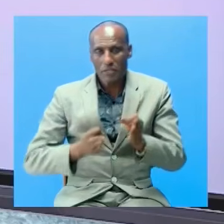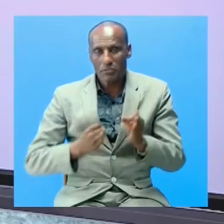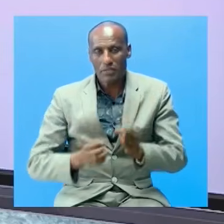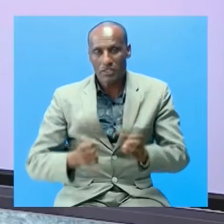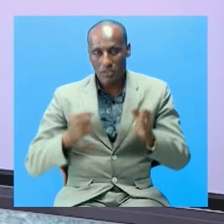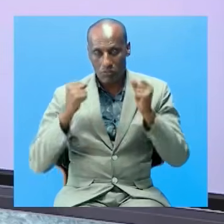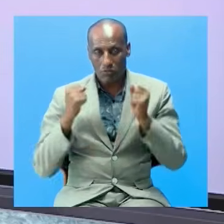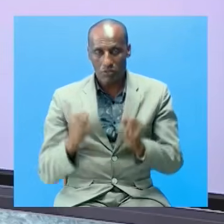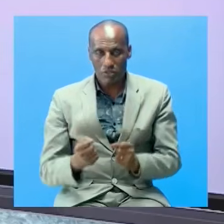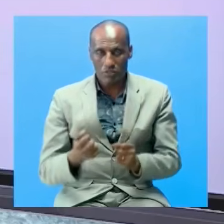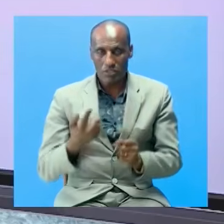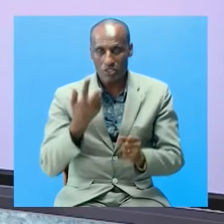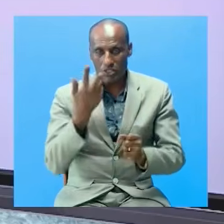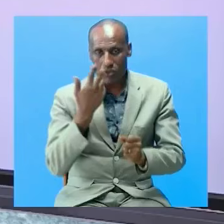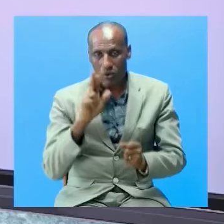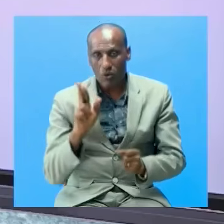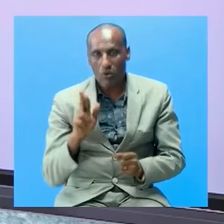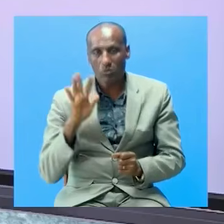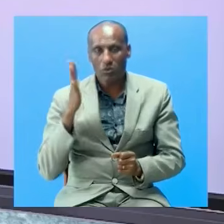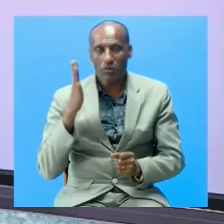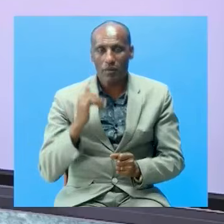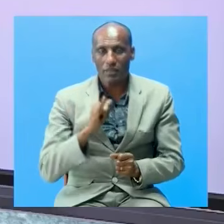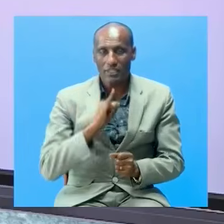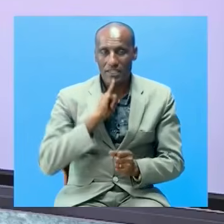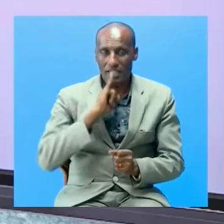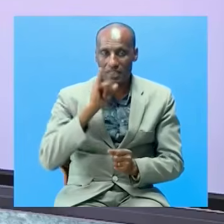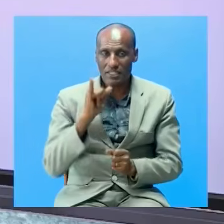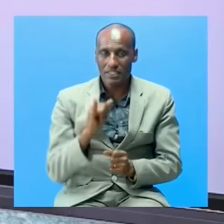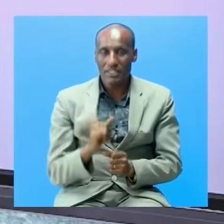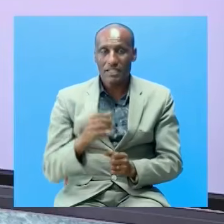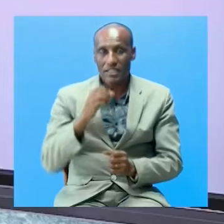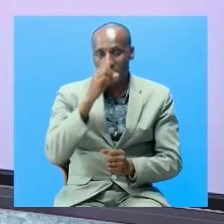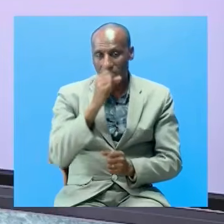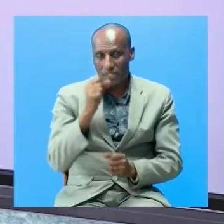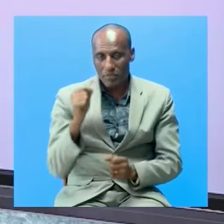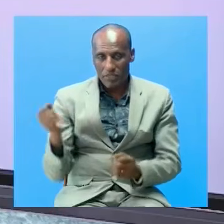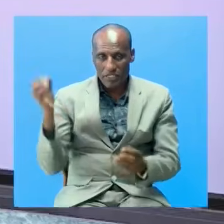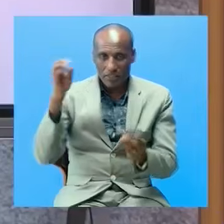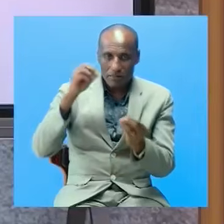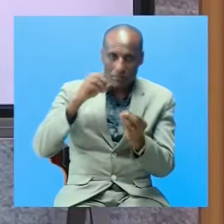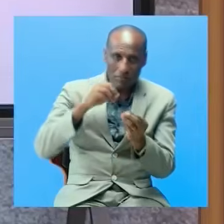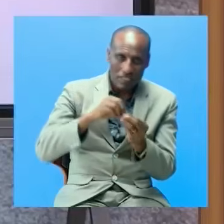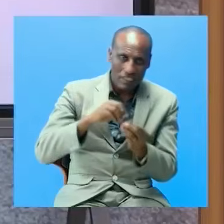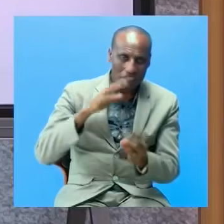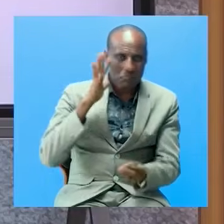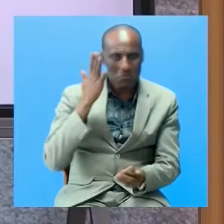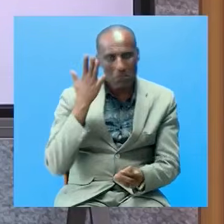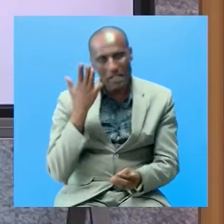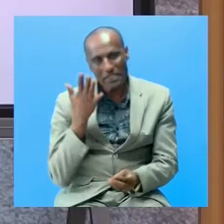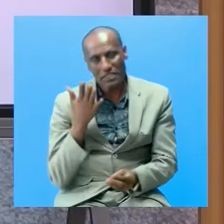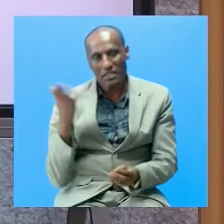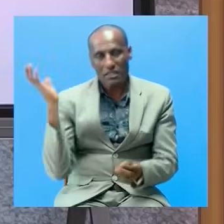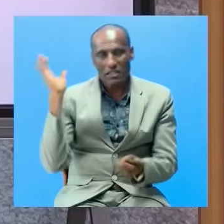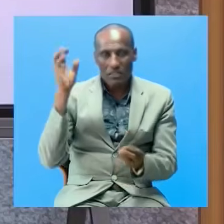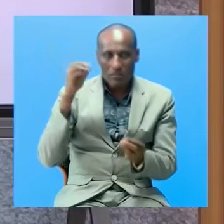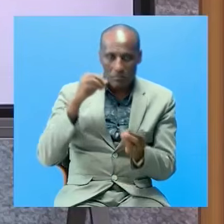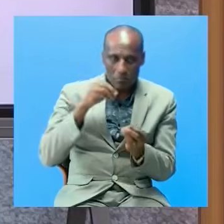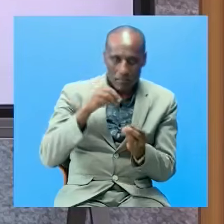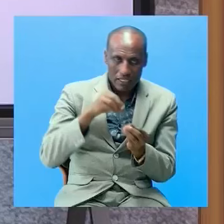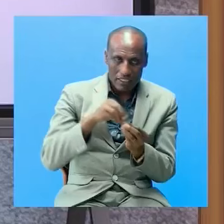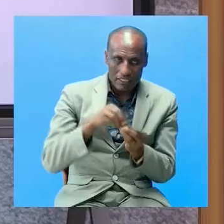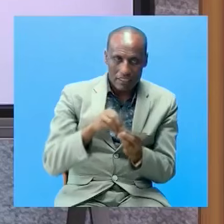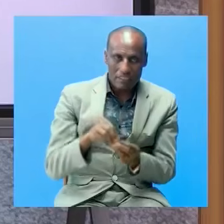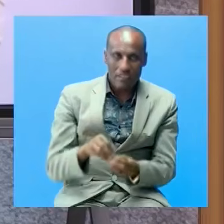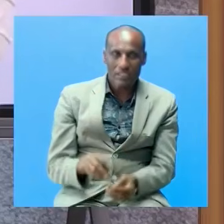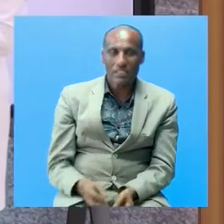we express possibility and probability is after a subject, what do we get? Yes,